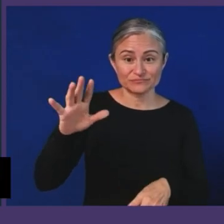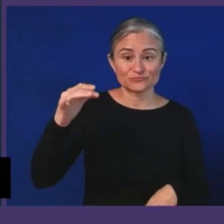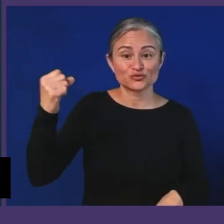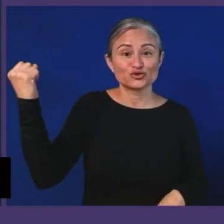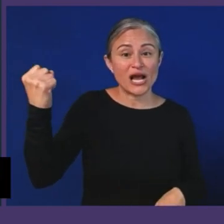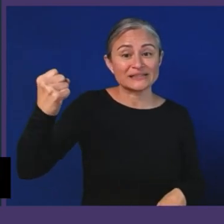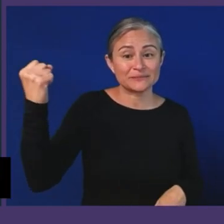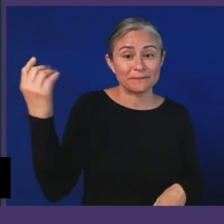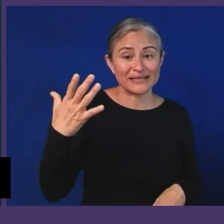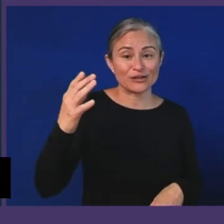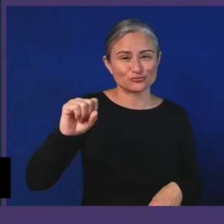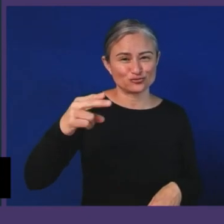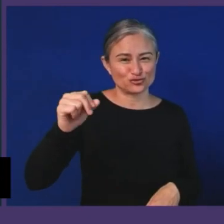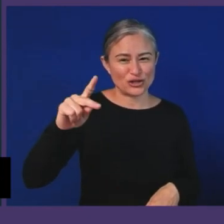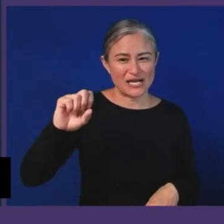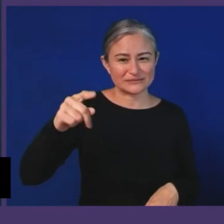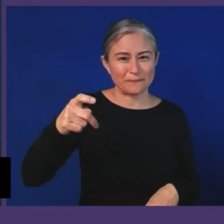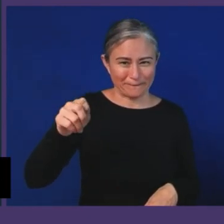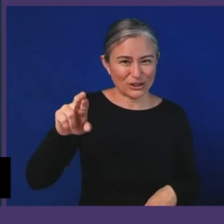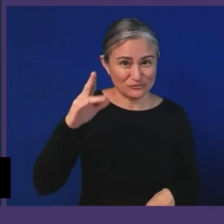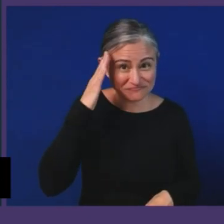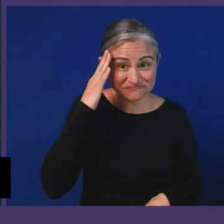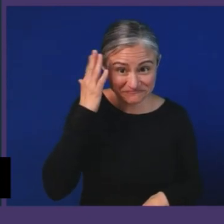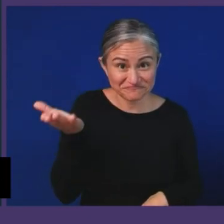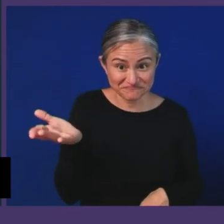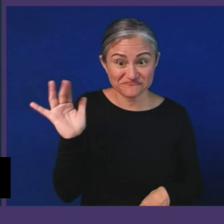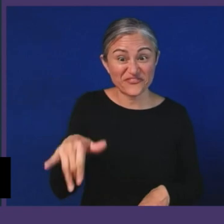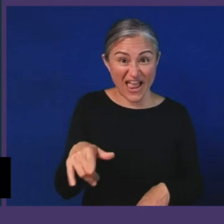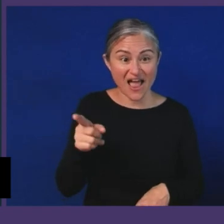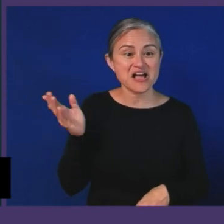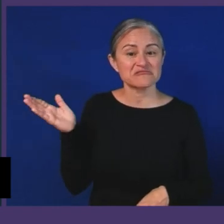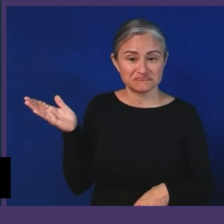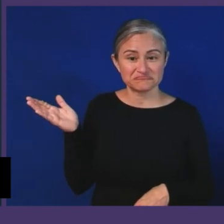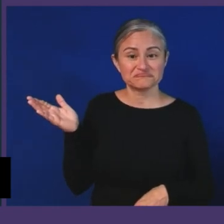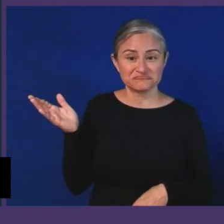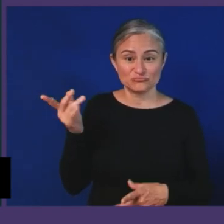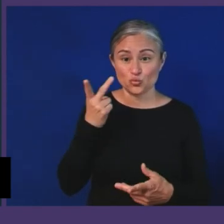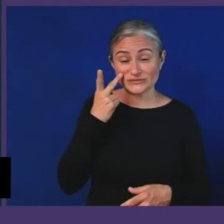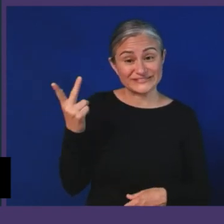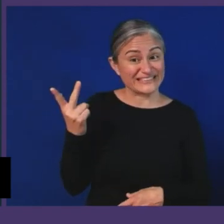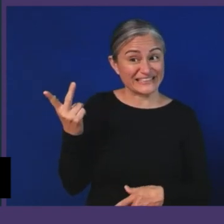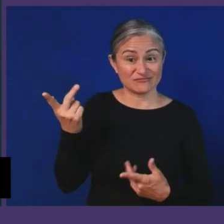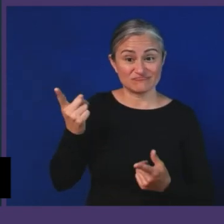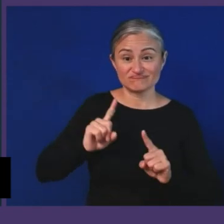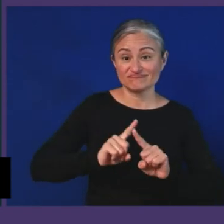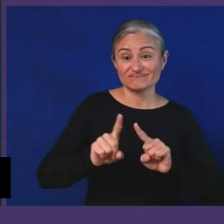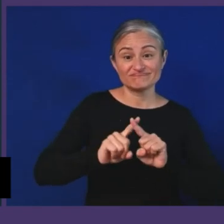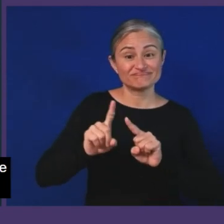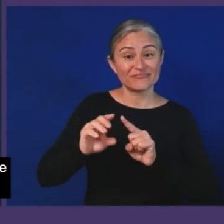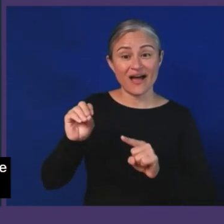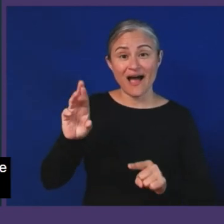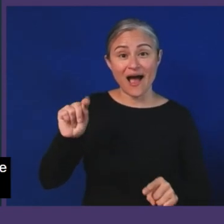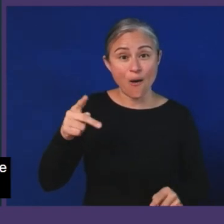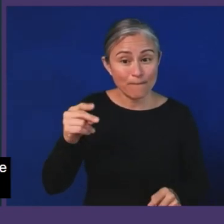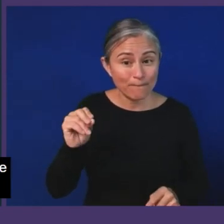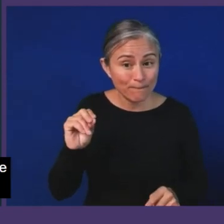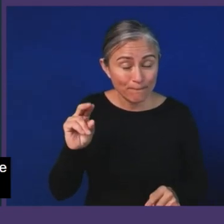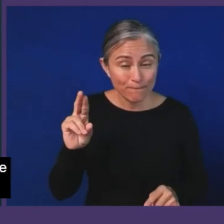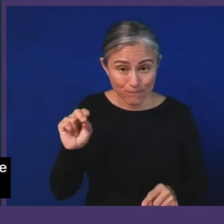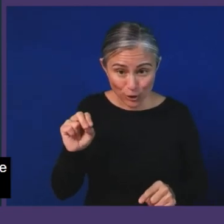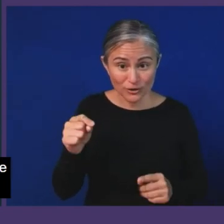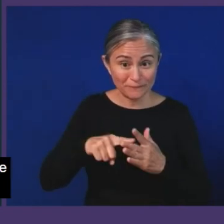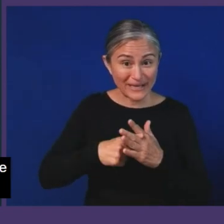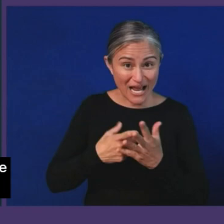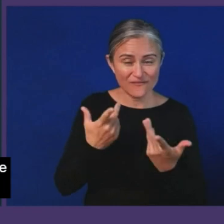completely random weights. So you're just getting completely random outputs as well. But over time, as you train the GPT longer and longer,